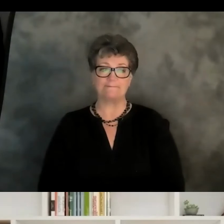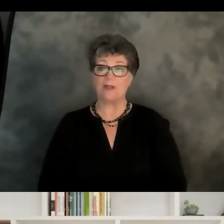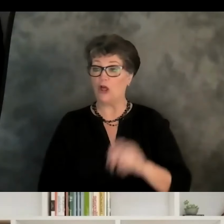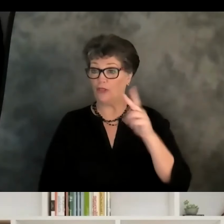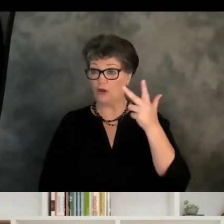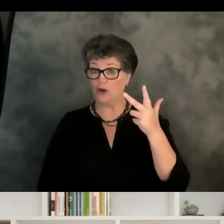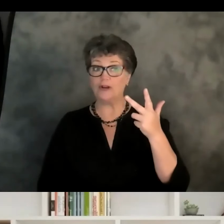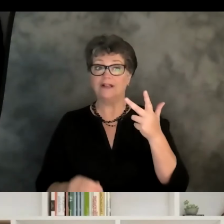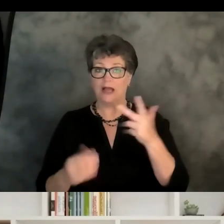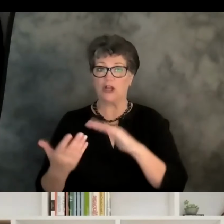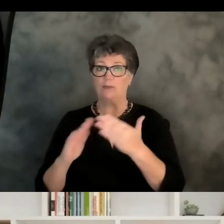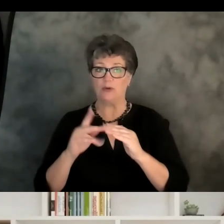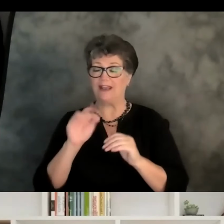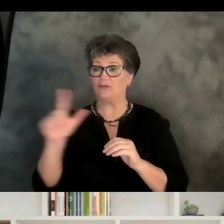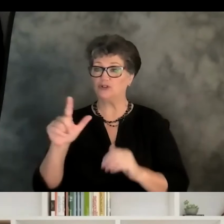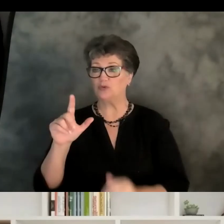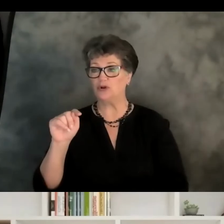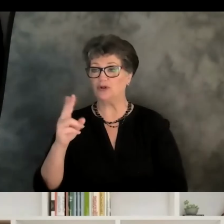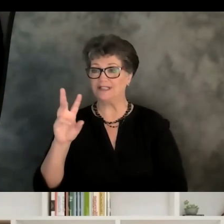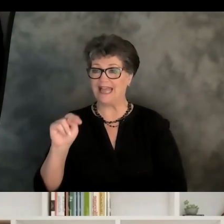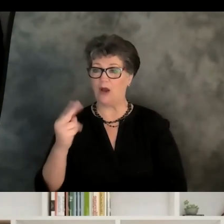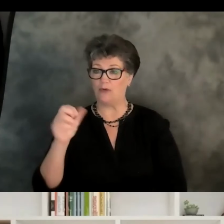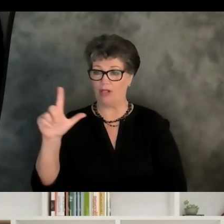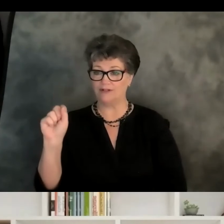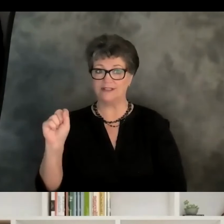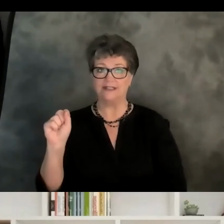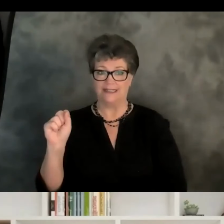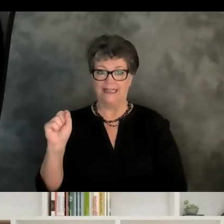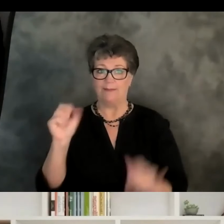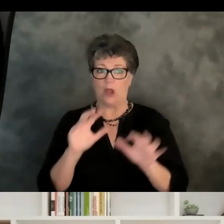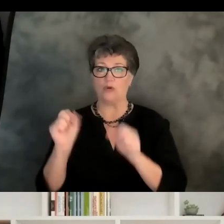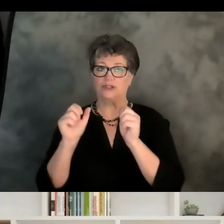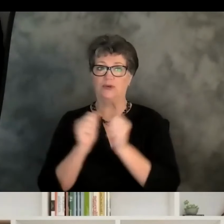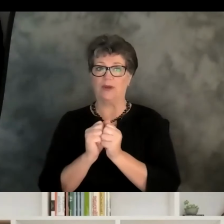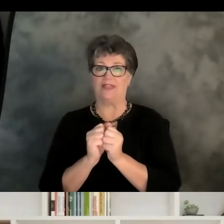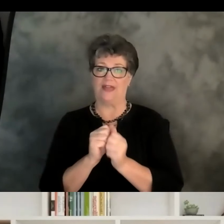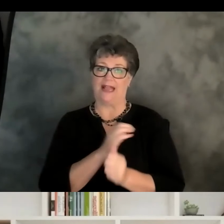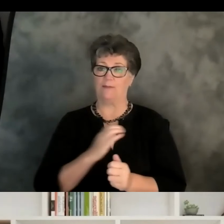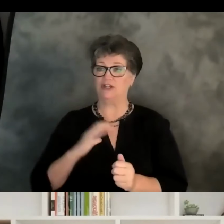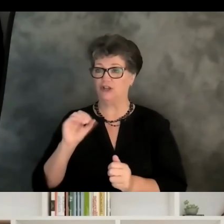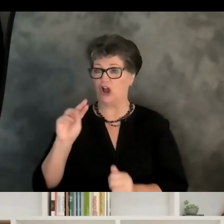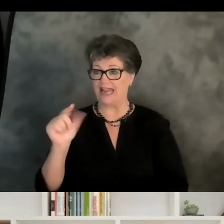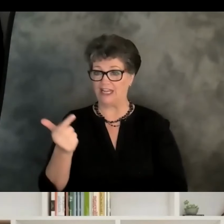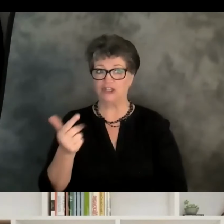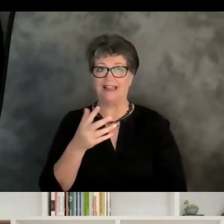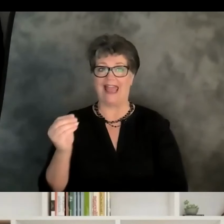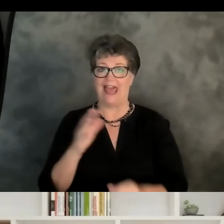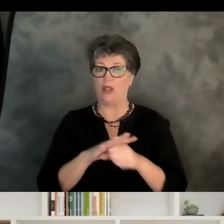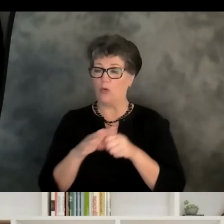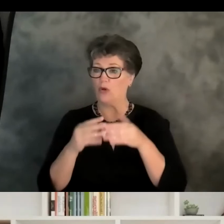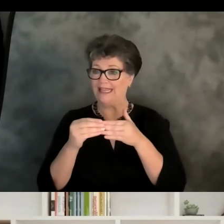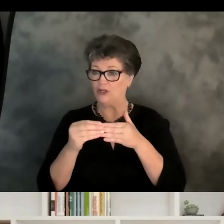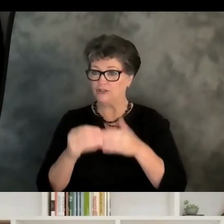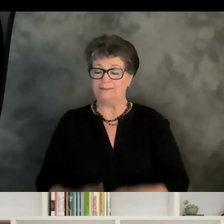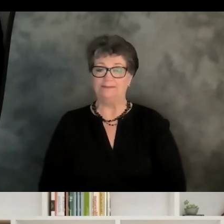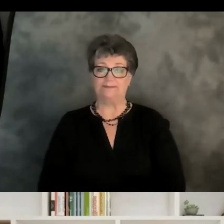Third, it will be community virtual town halls. These will be co-hosted with the Commission on Aging and also local leaders. We'd like